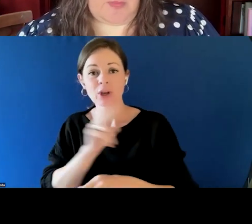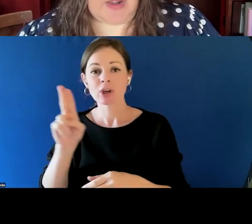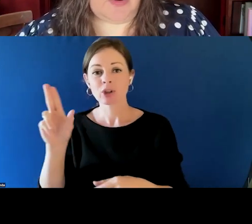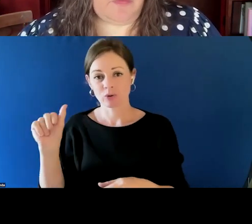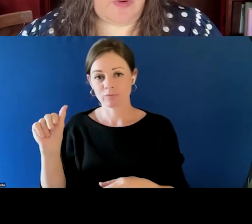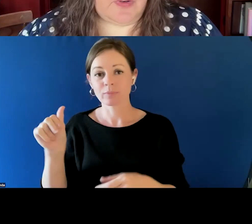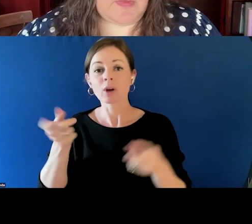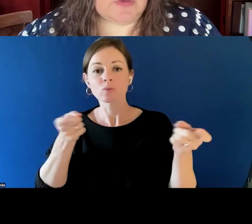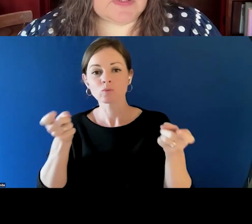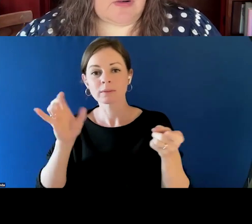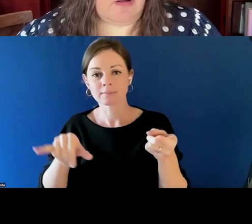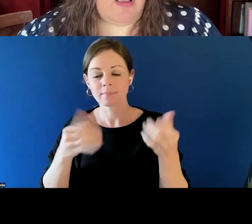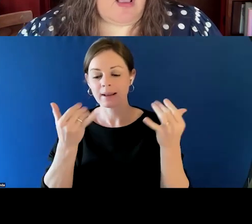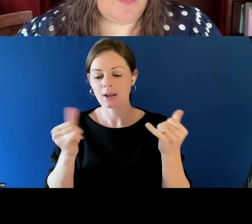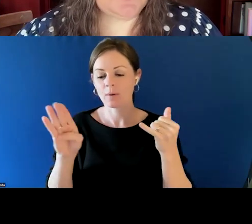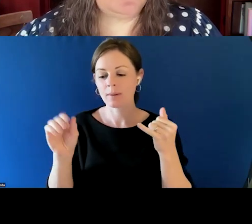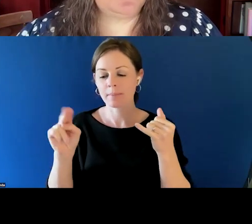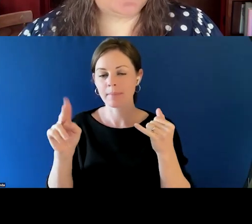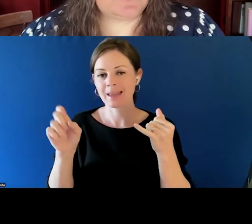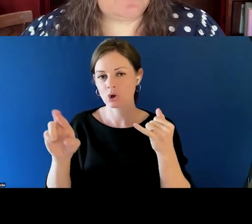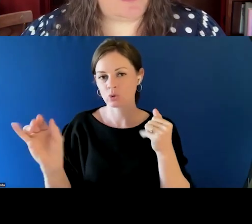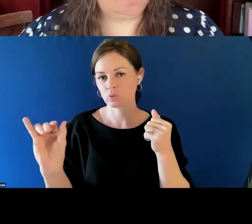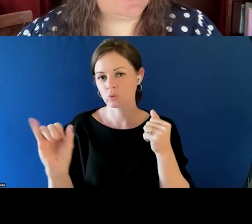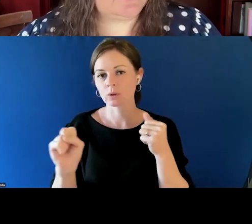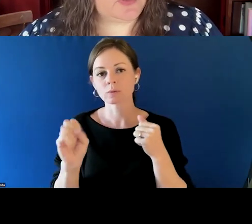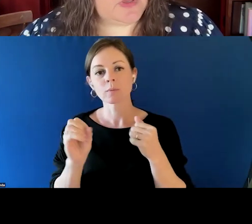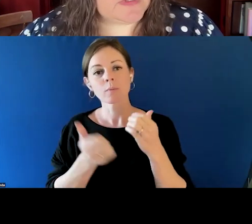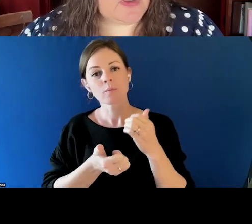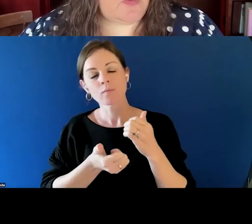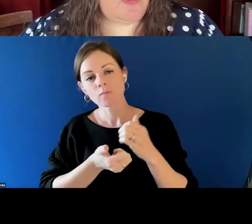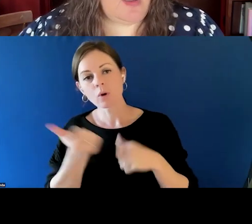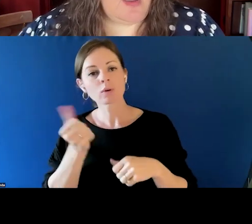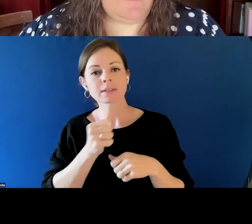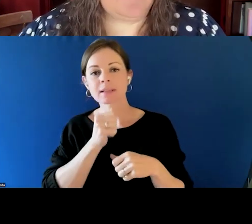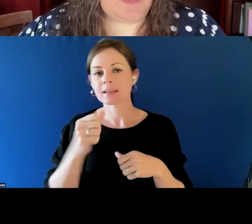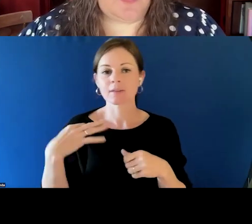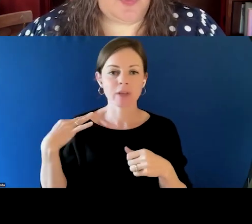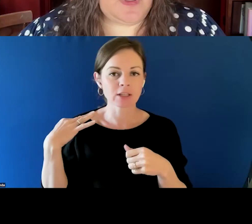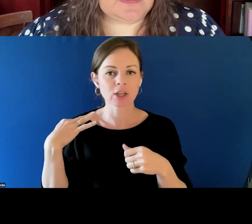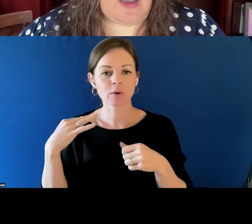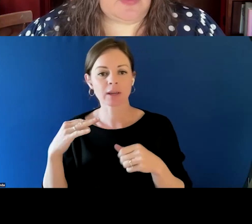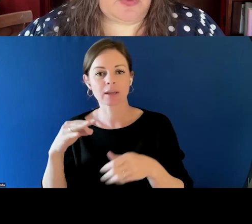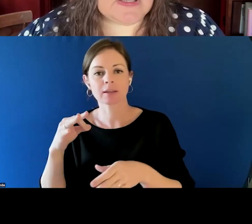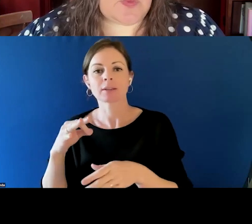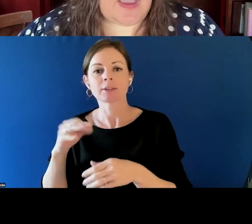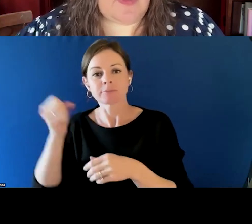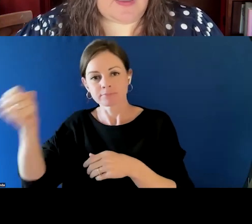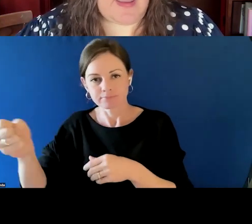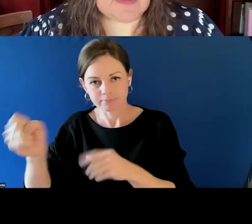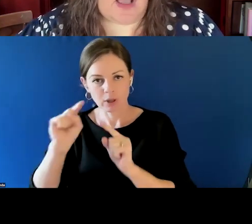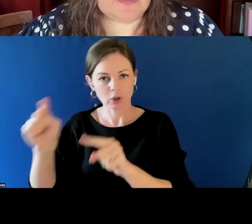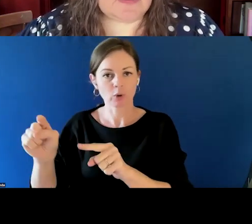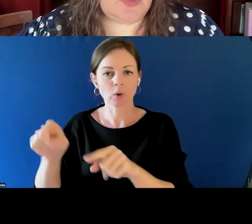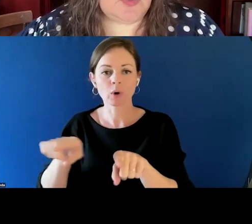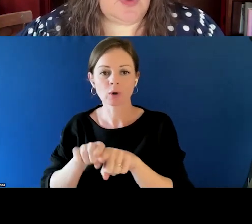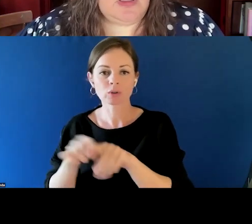and now Banner University Medical Center. And that's where most of the involuntary civil commitments go. It also built out a breezeway that